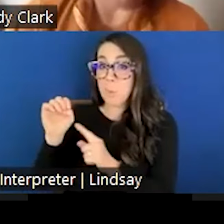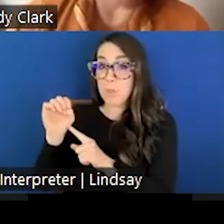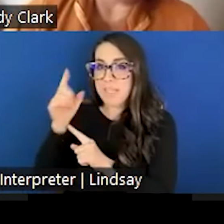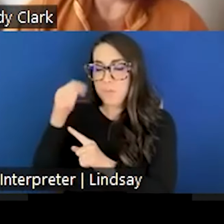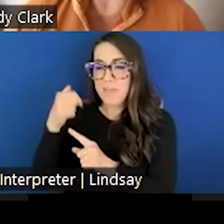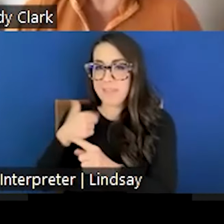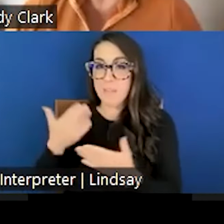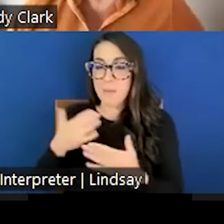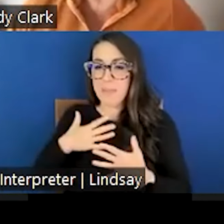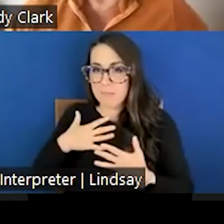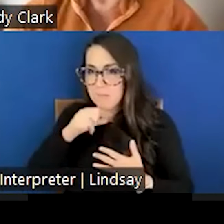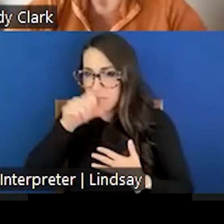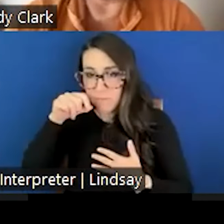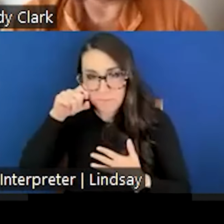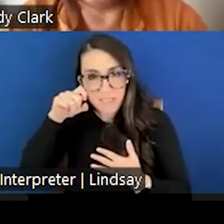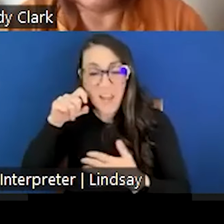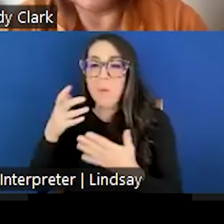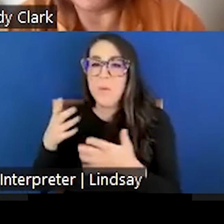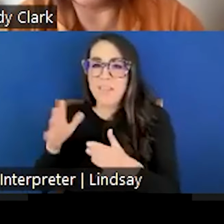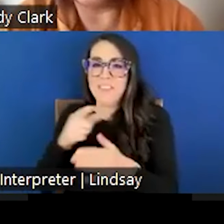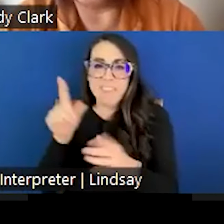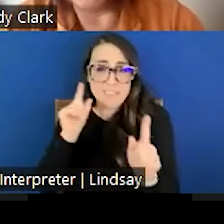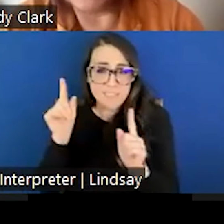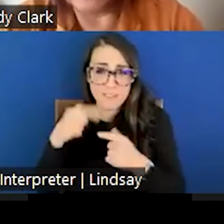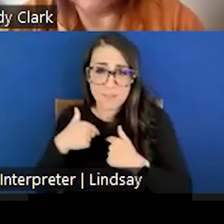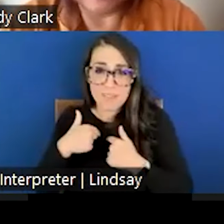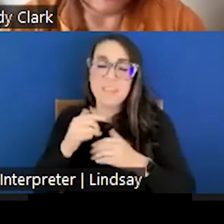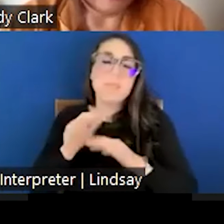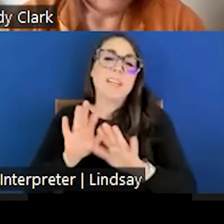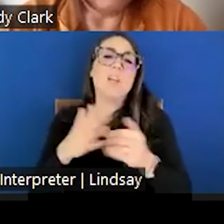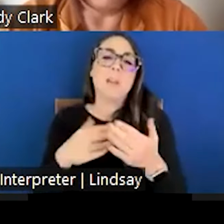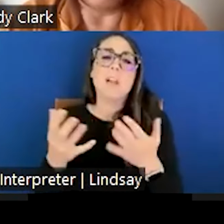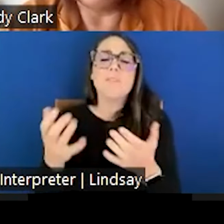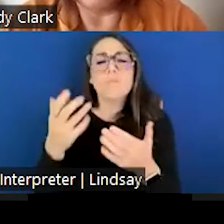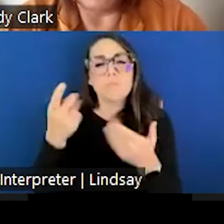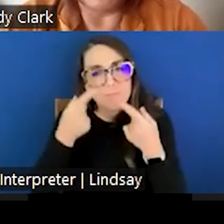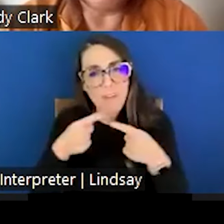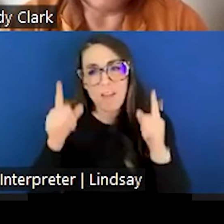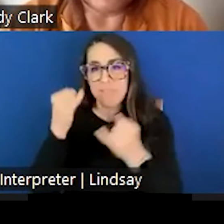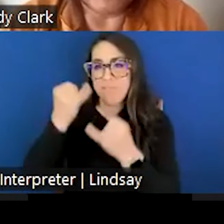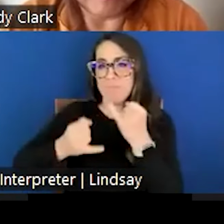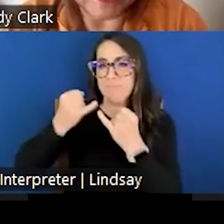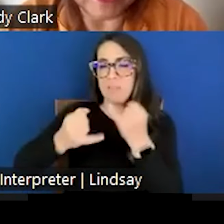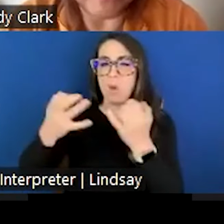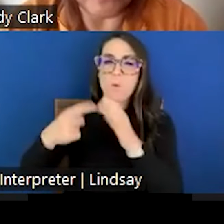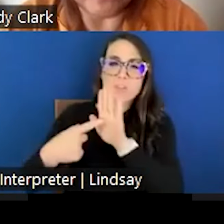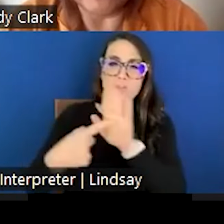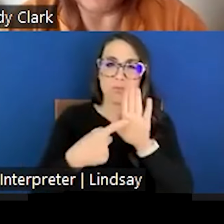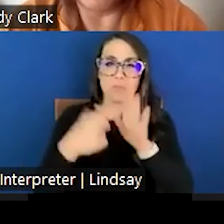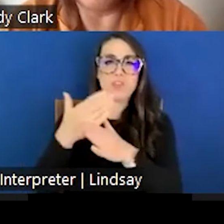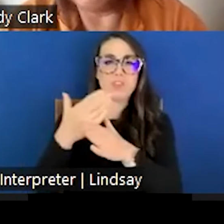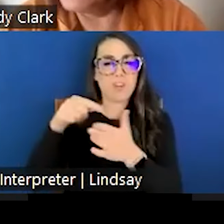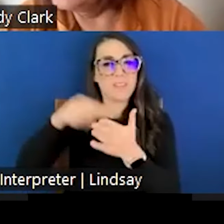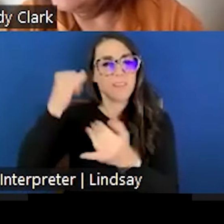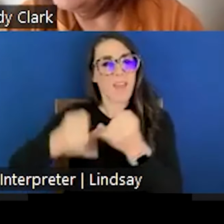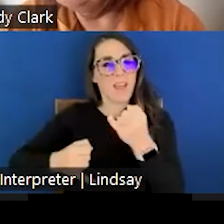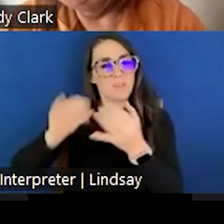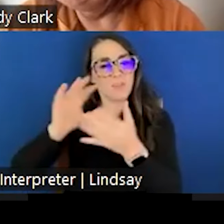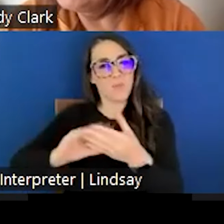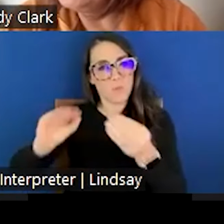finally, I want to share this last story. You know, we know that we don't live in a kumbaya world. We know